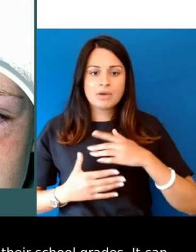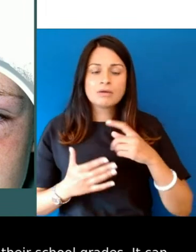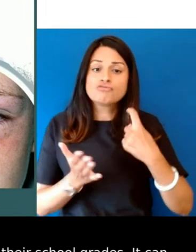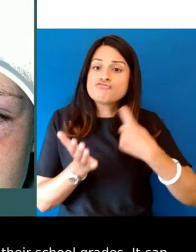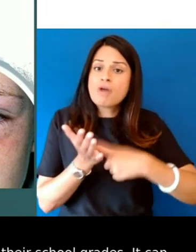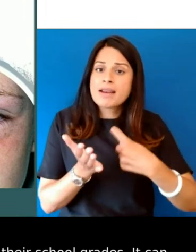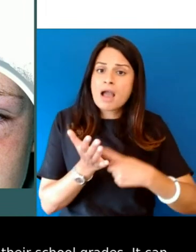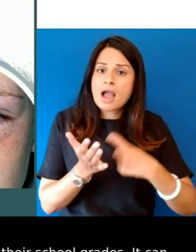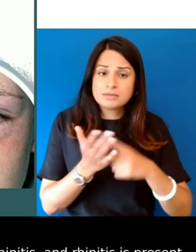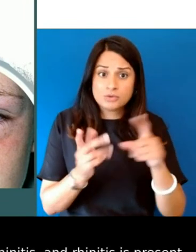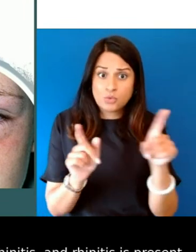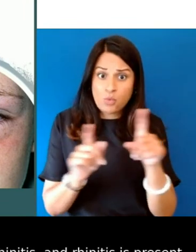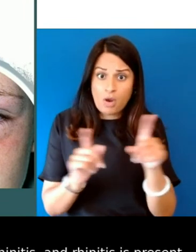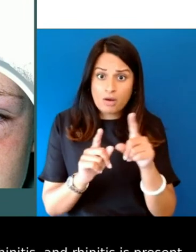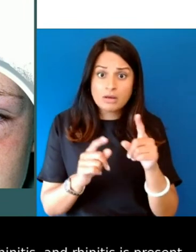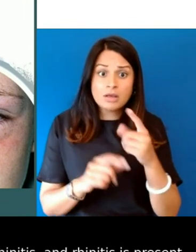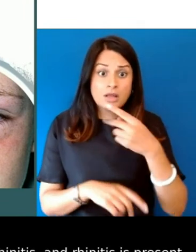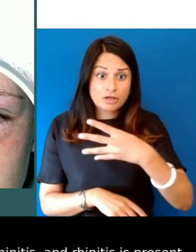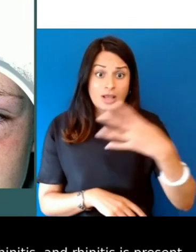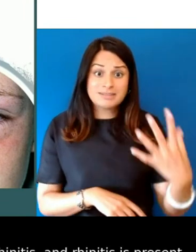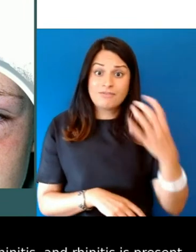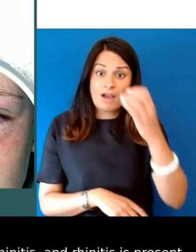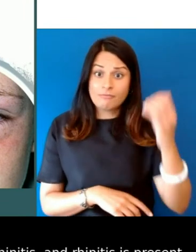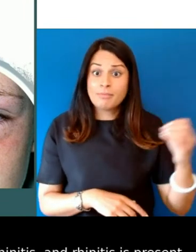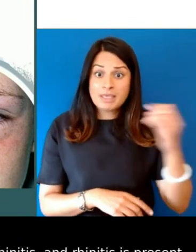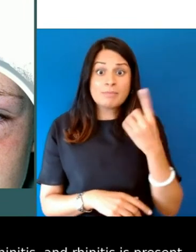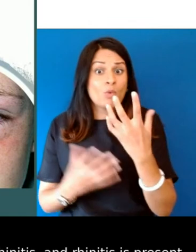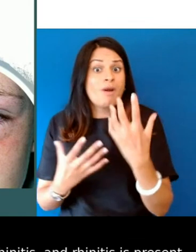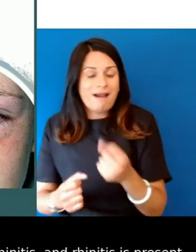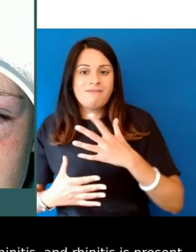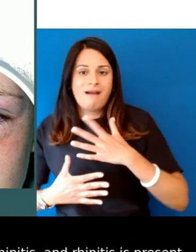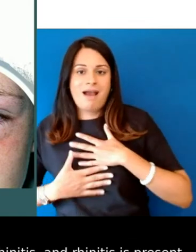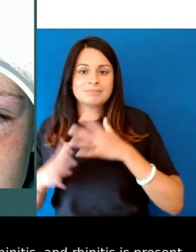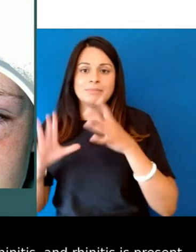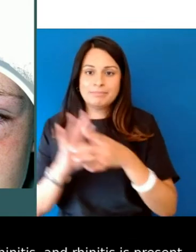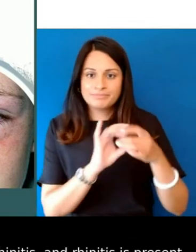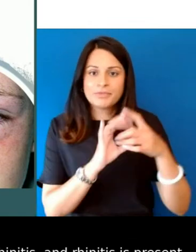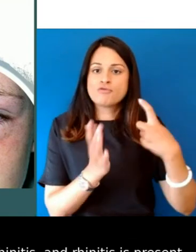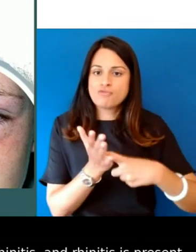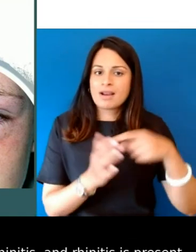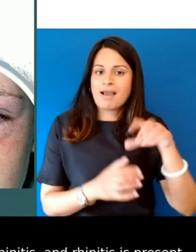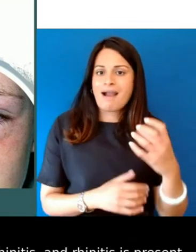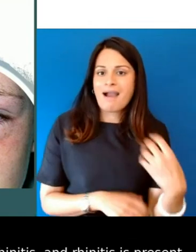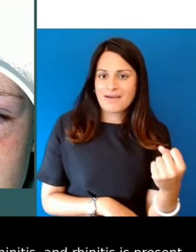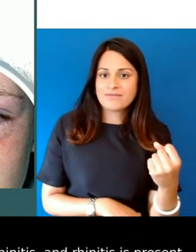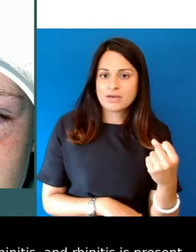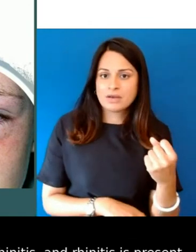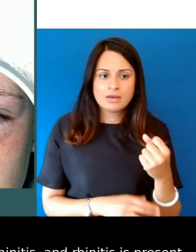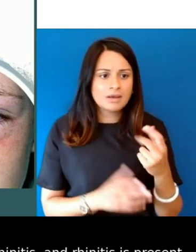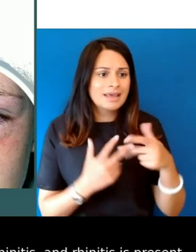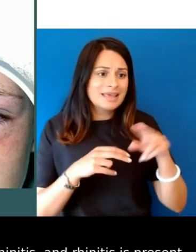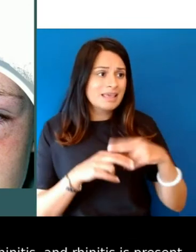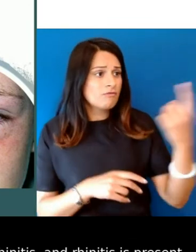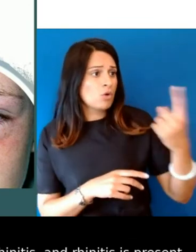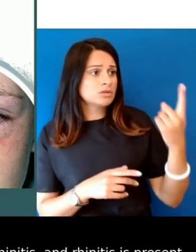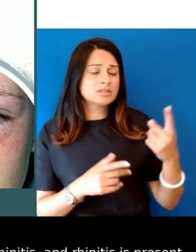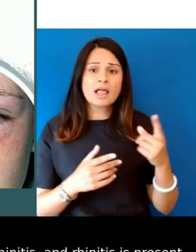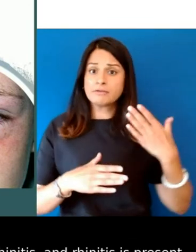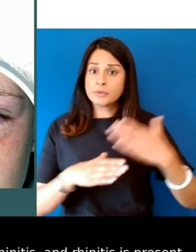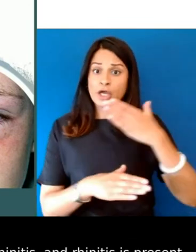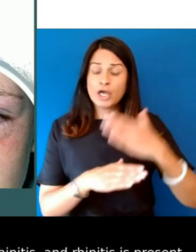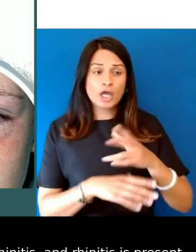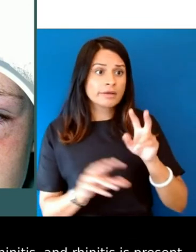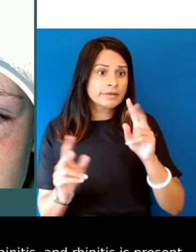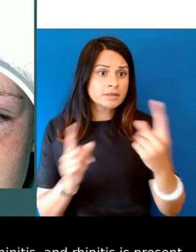95 of patients with asthma so when you are talking to patients over the counter as it were you will need to think about the